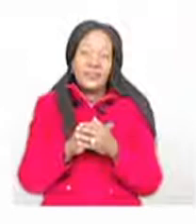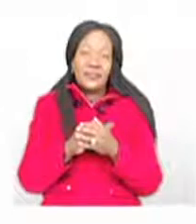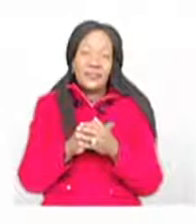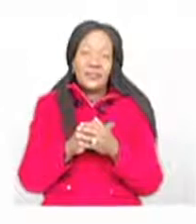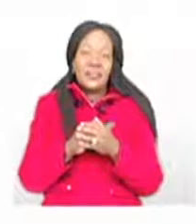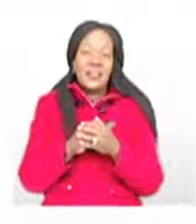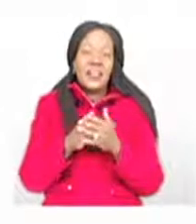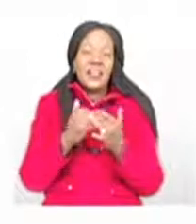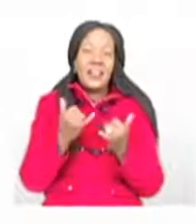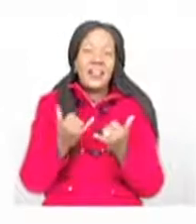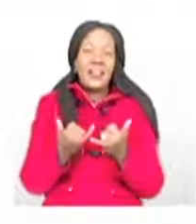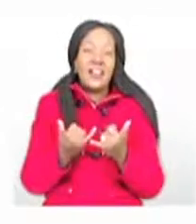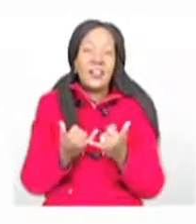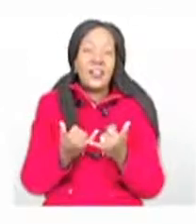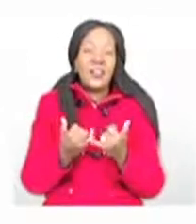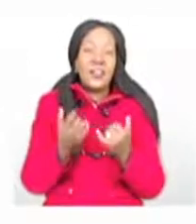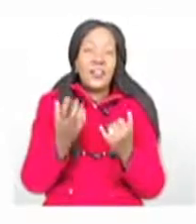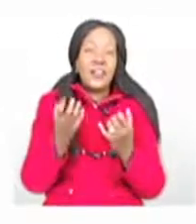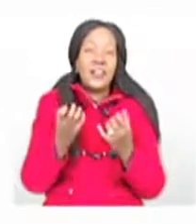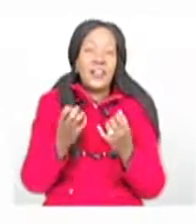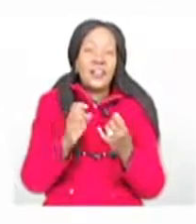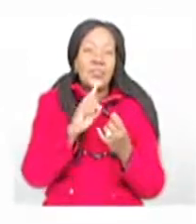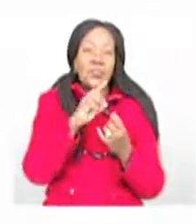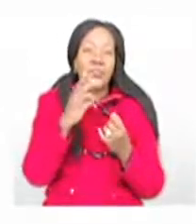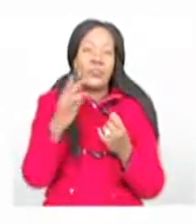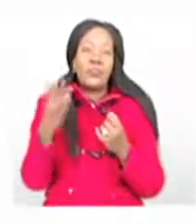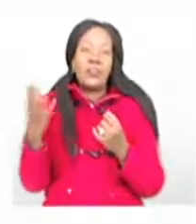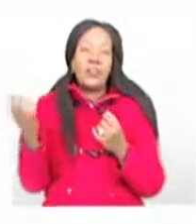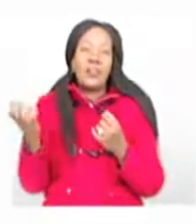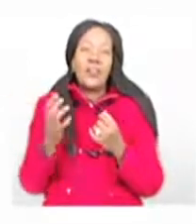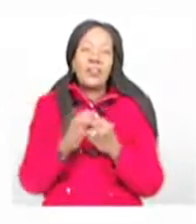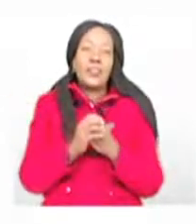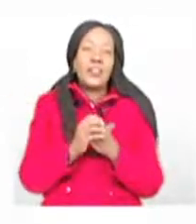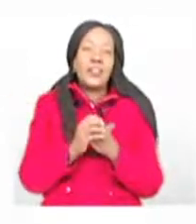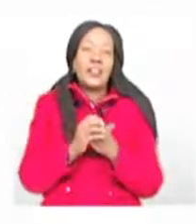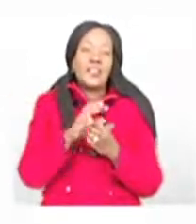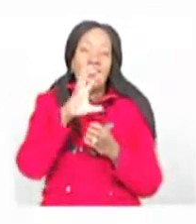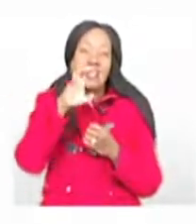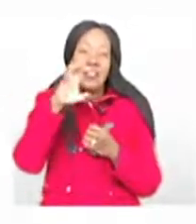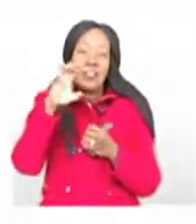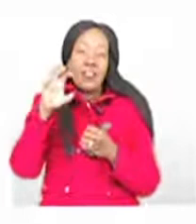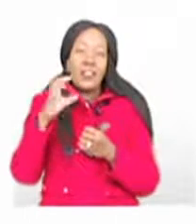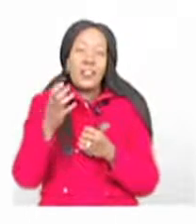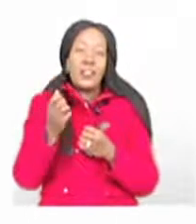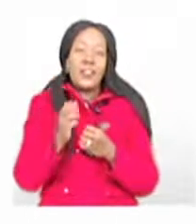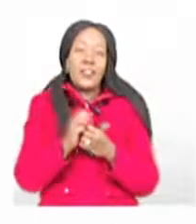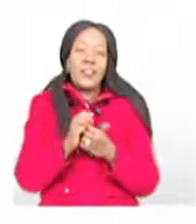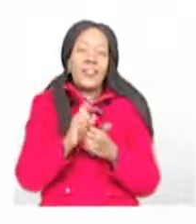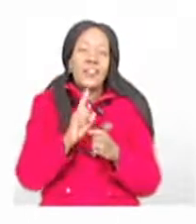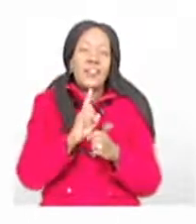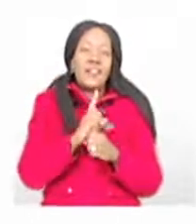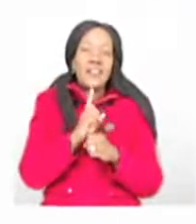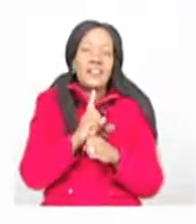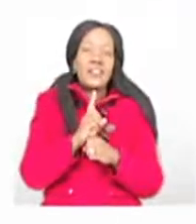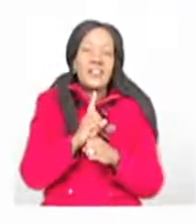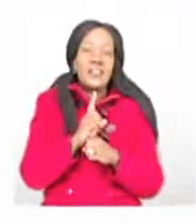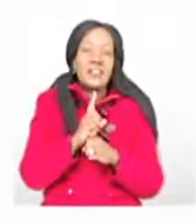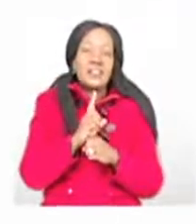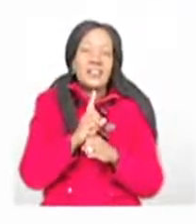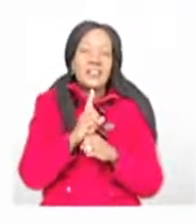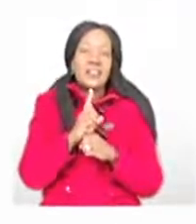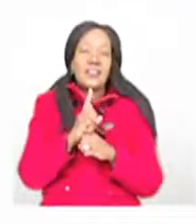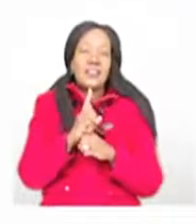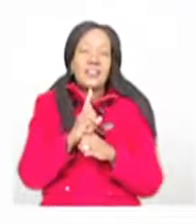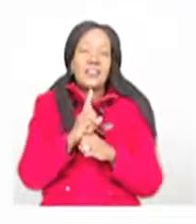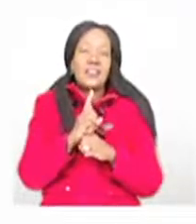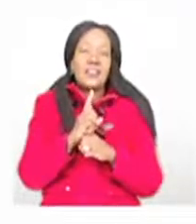Now we need to count the number of insects. The first insects that we see